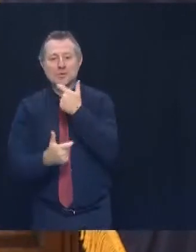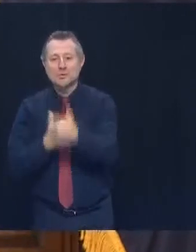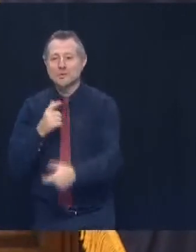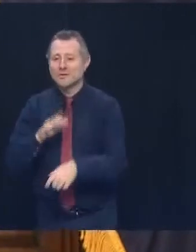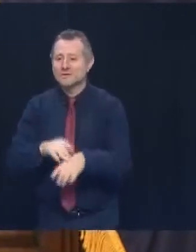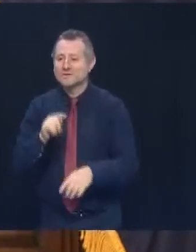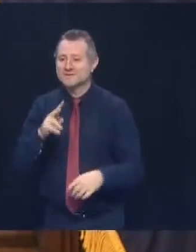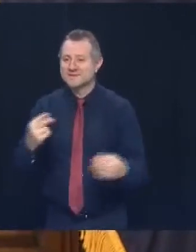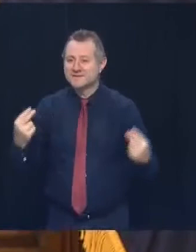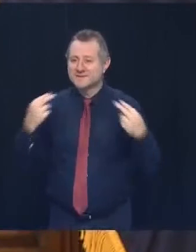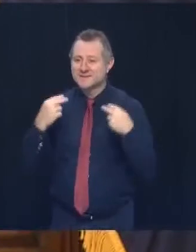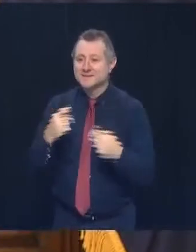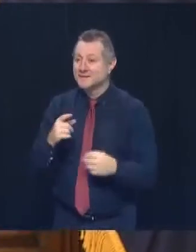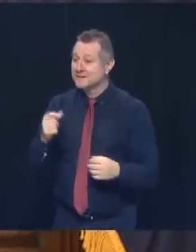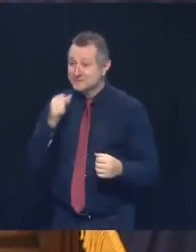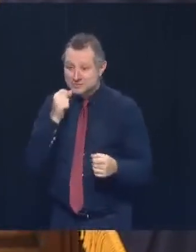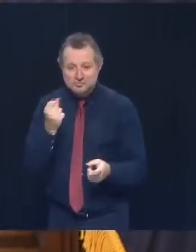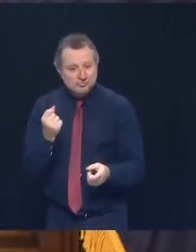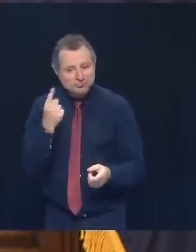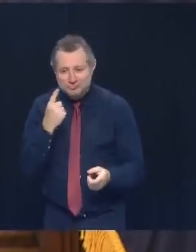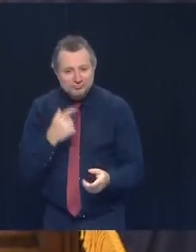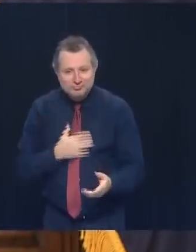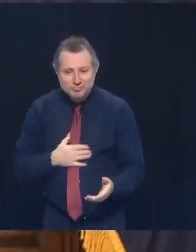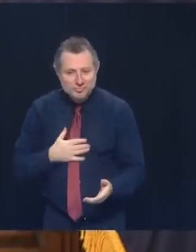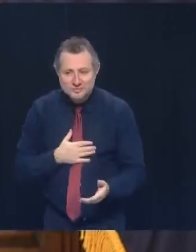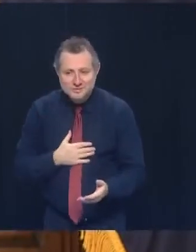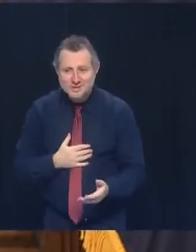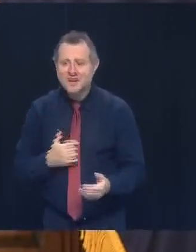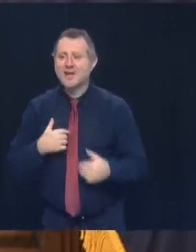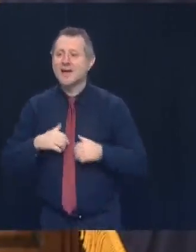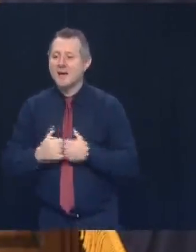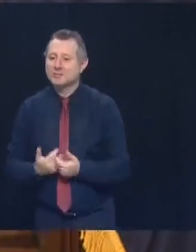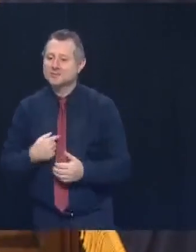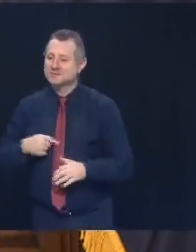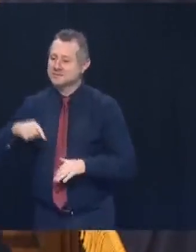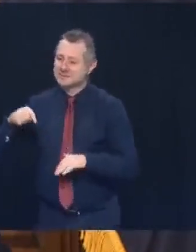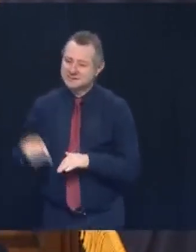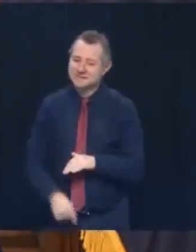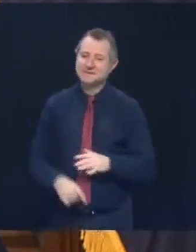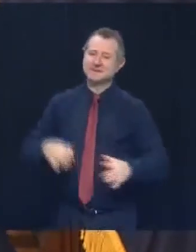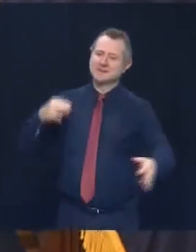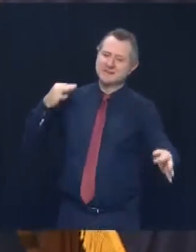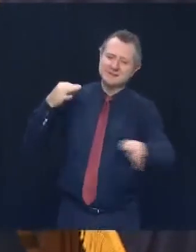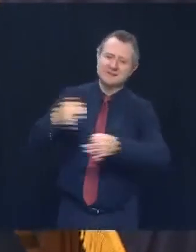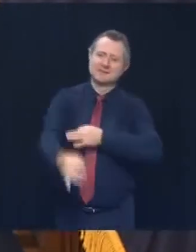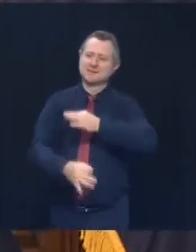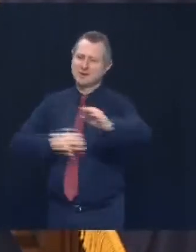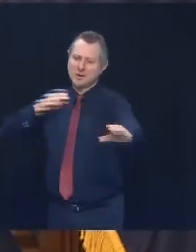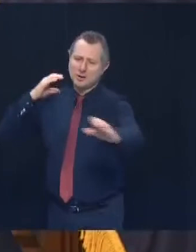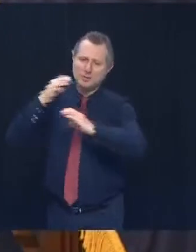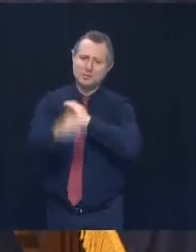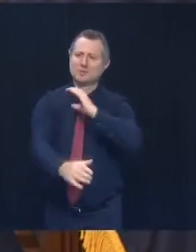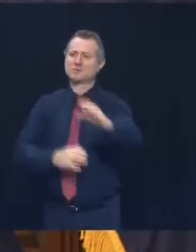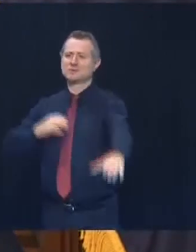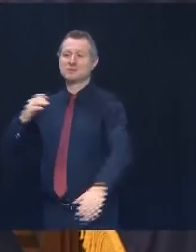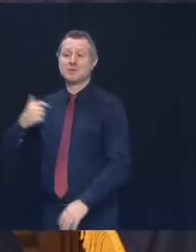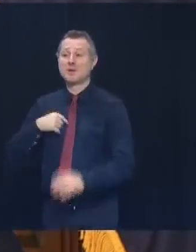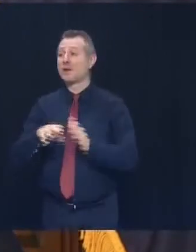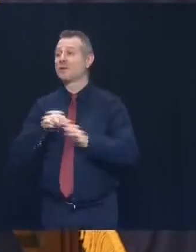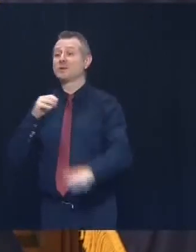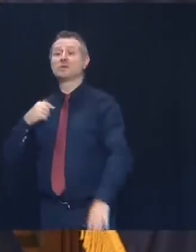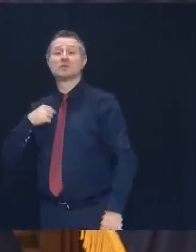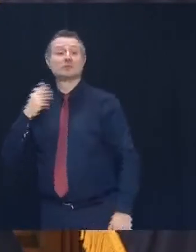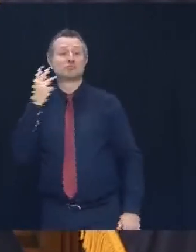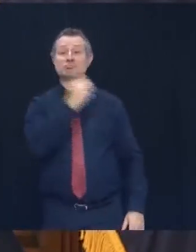how extensive the communication was. I go out there, people talk to me